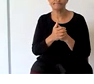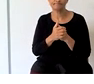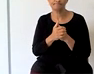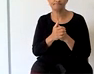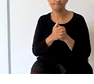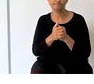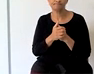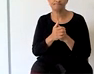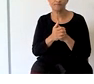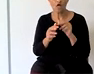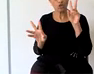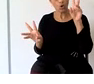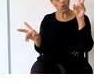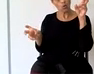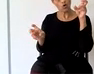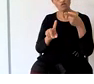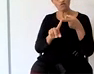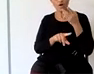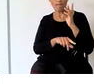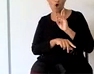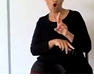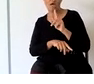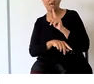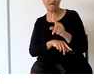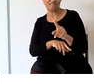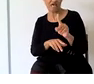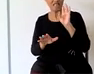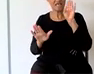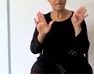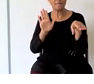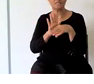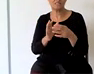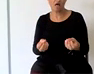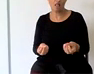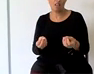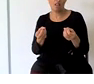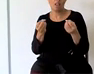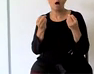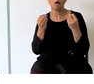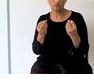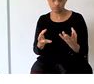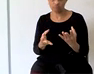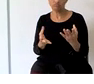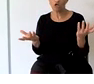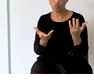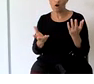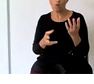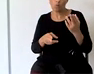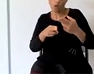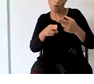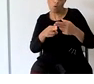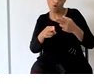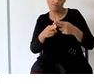So the quote here from her is that, and these images, there are lots of them out there, they are what we call inspiration